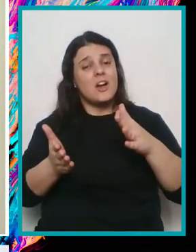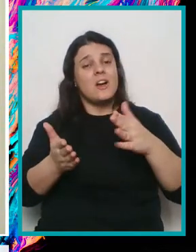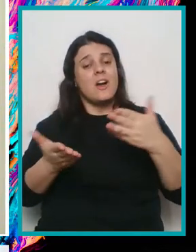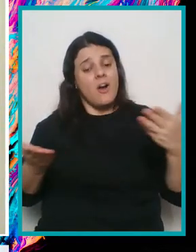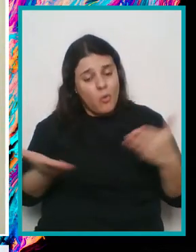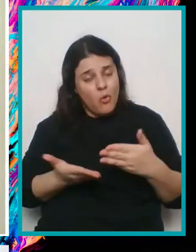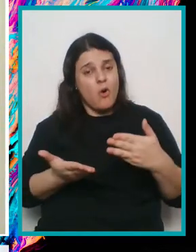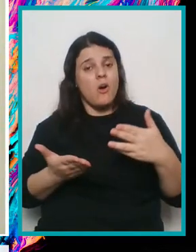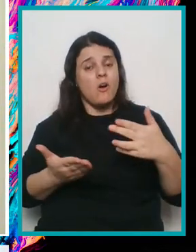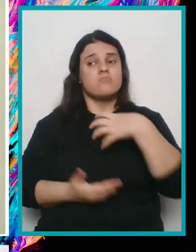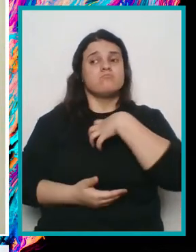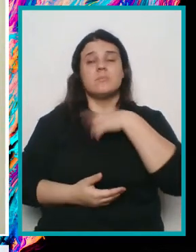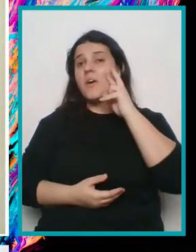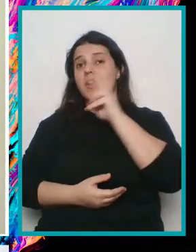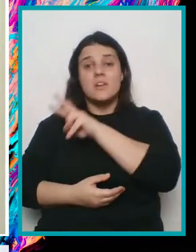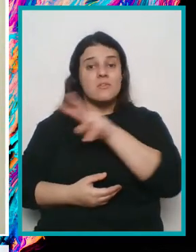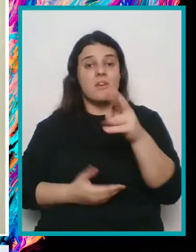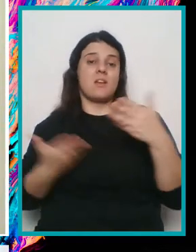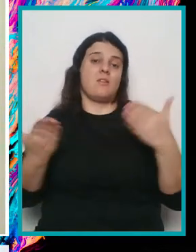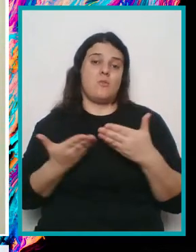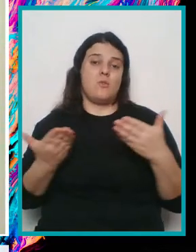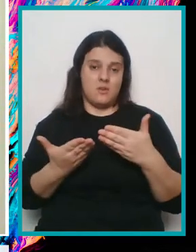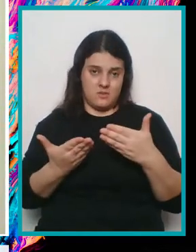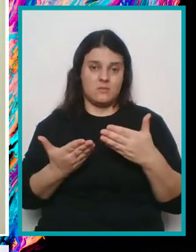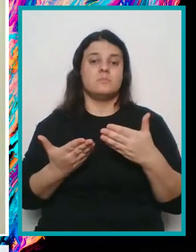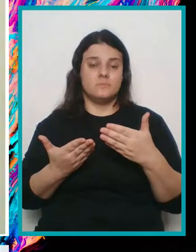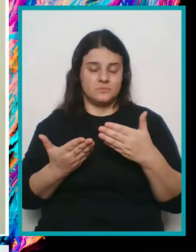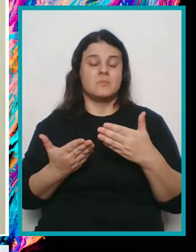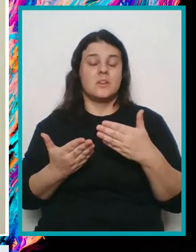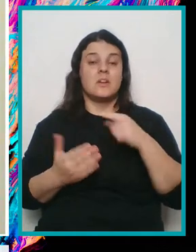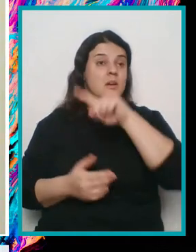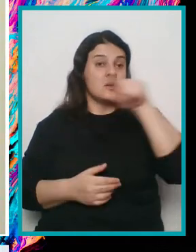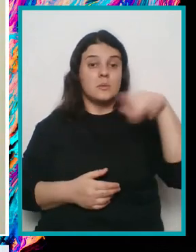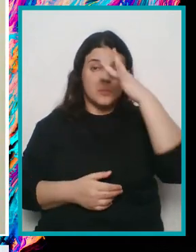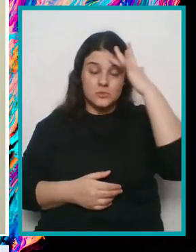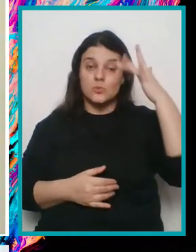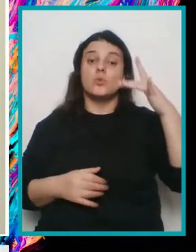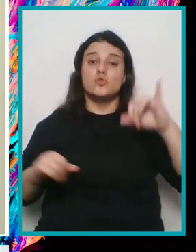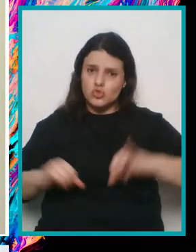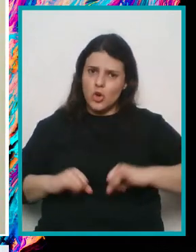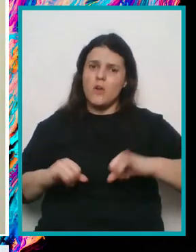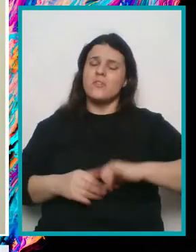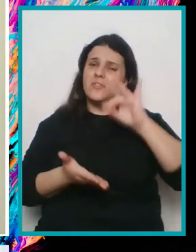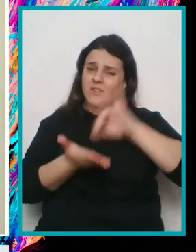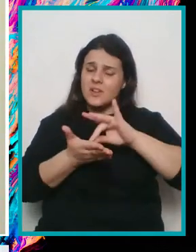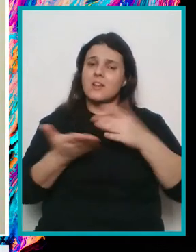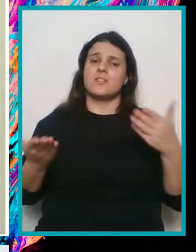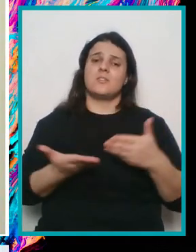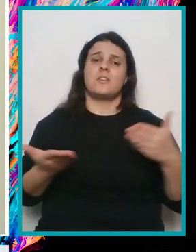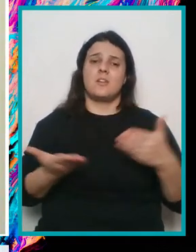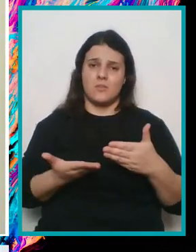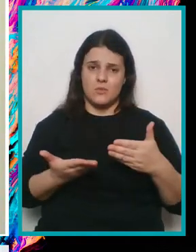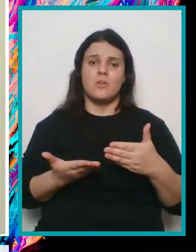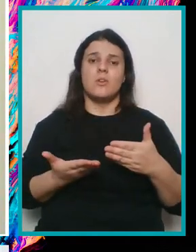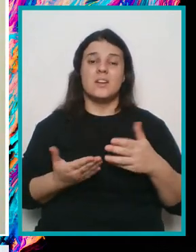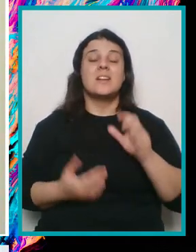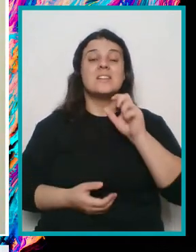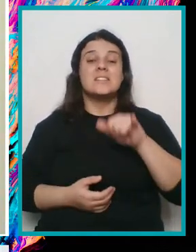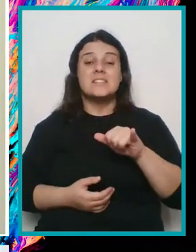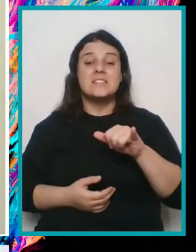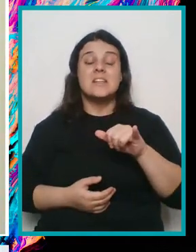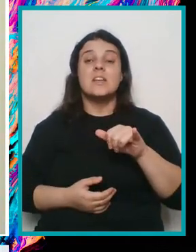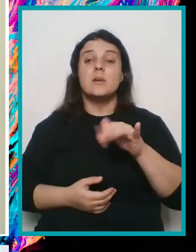is erased, if the African voice is silenced, who will help the people in these countries in